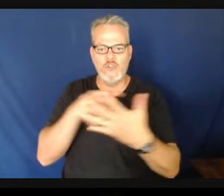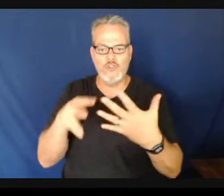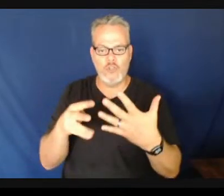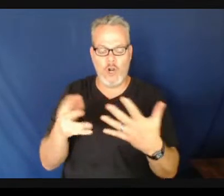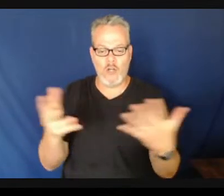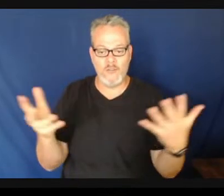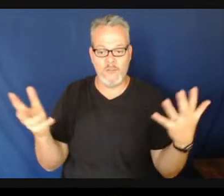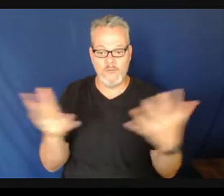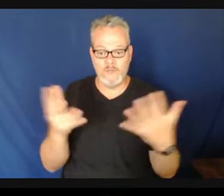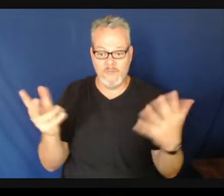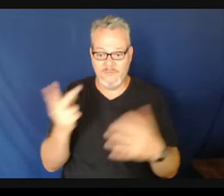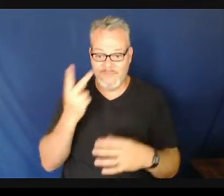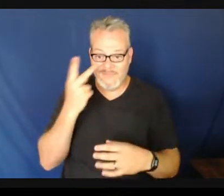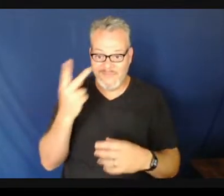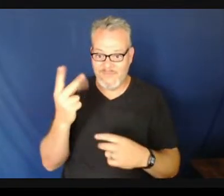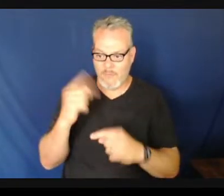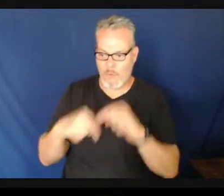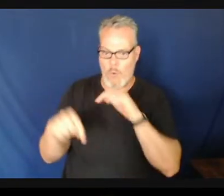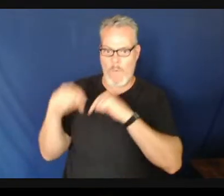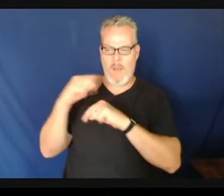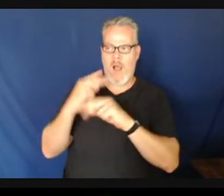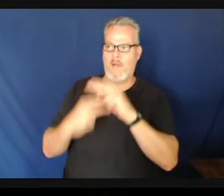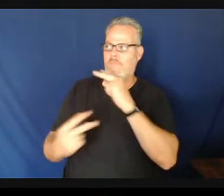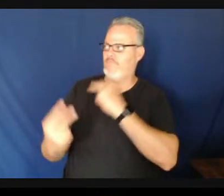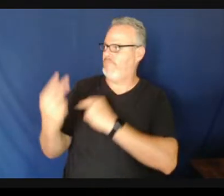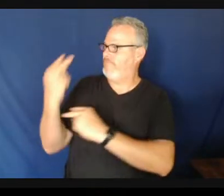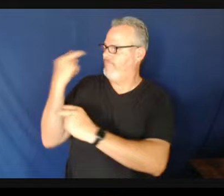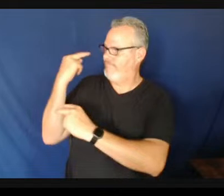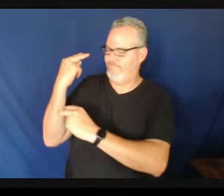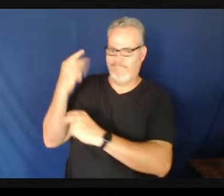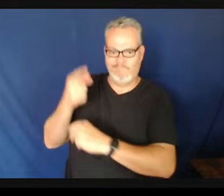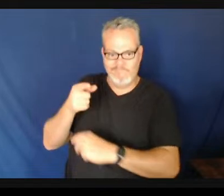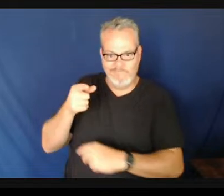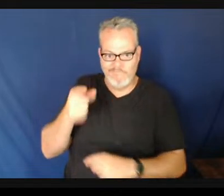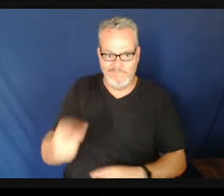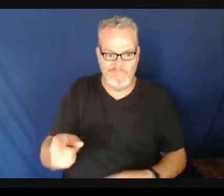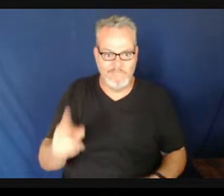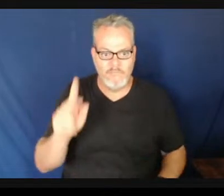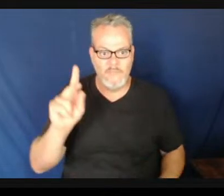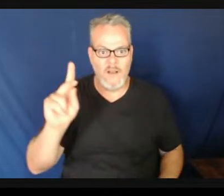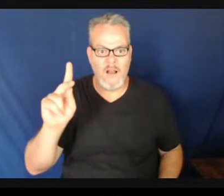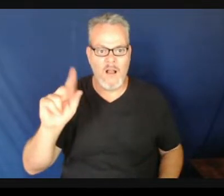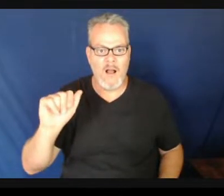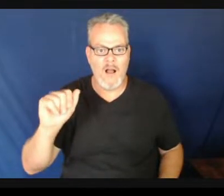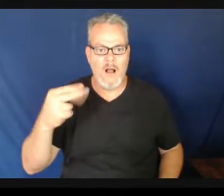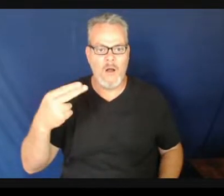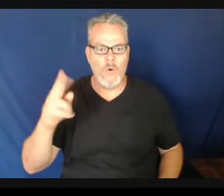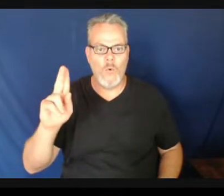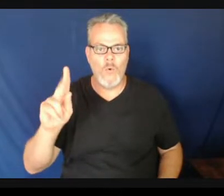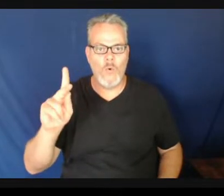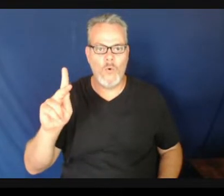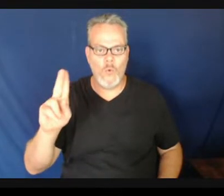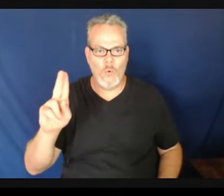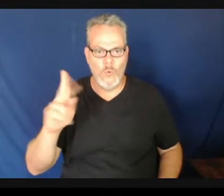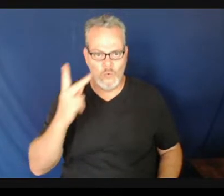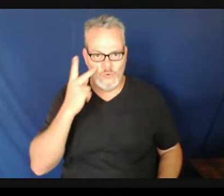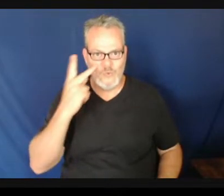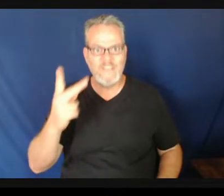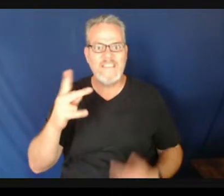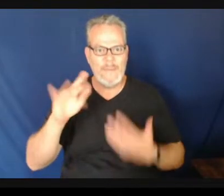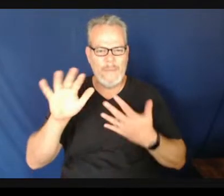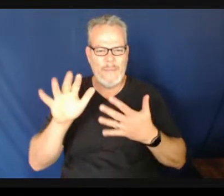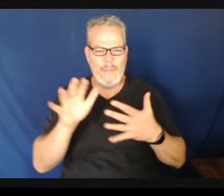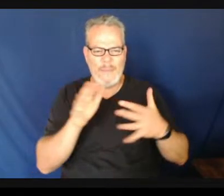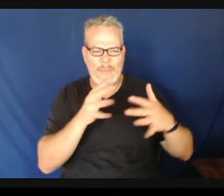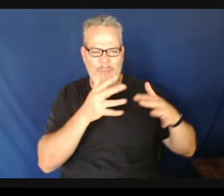we can go back in time and see if there's been any spikes. Here's one at Kahuku Cross Fence, no indication of VOG reaching that